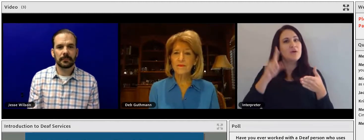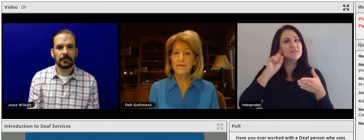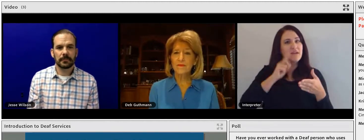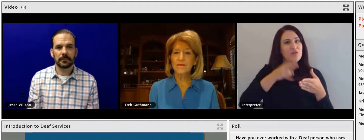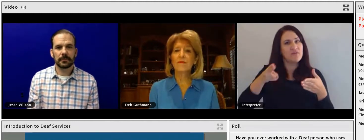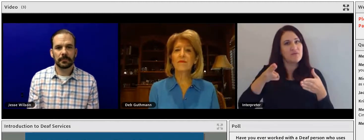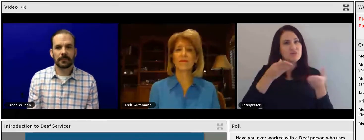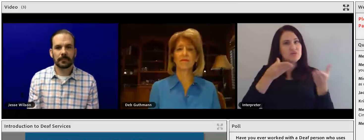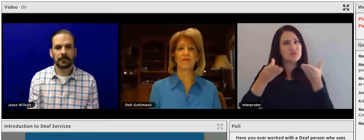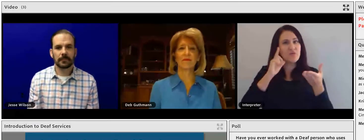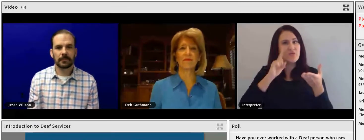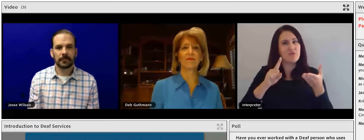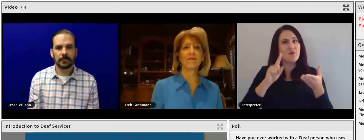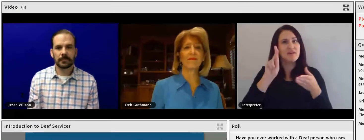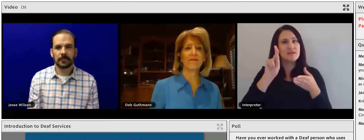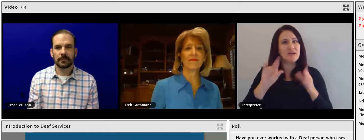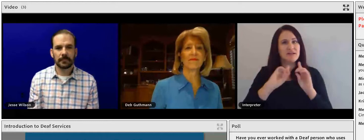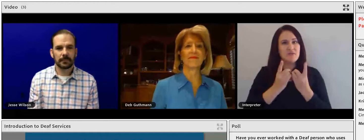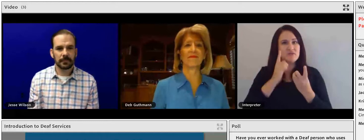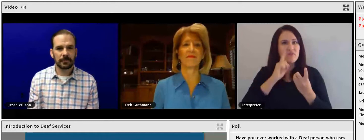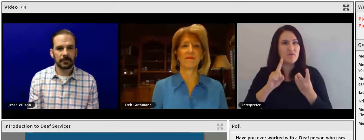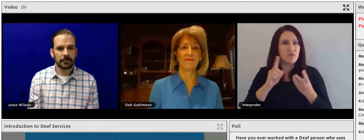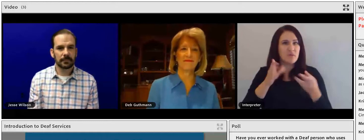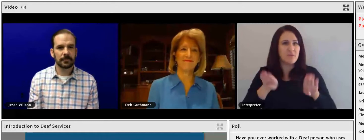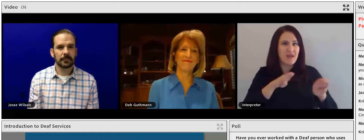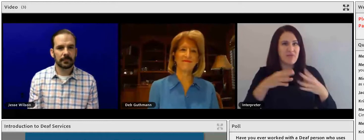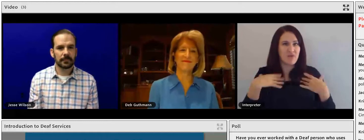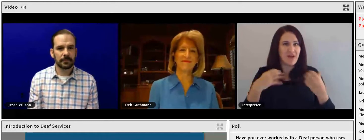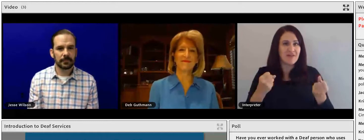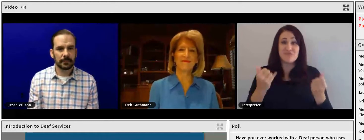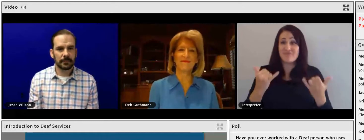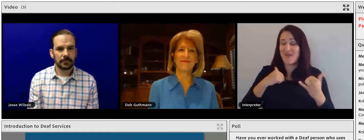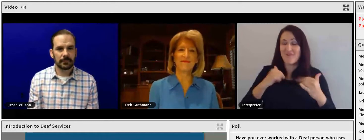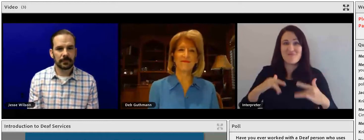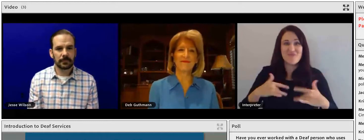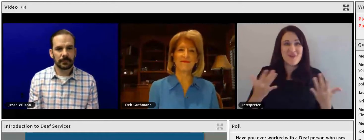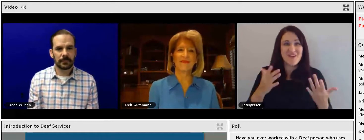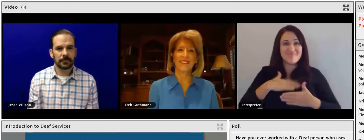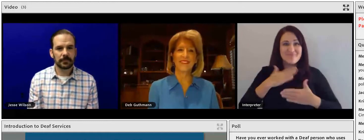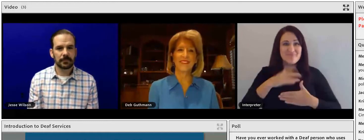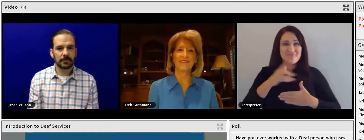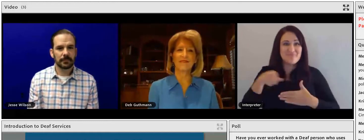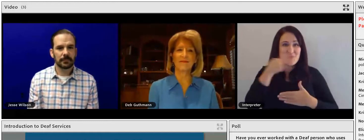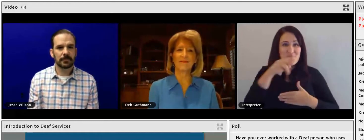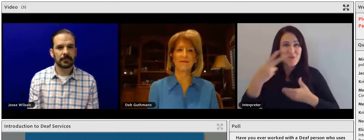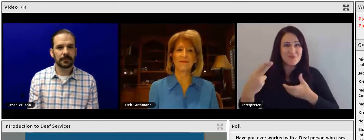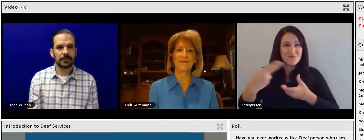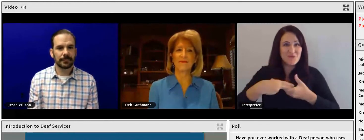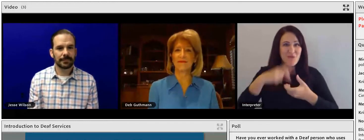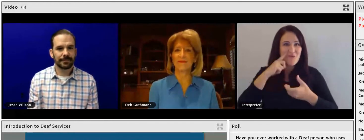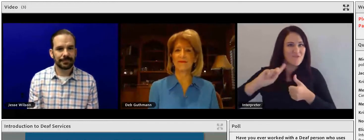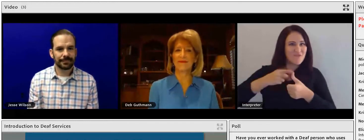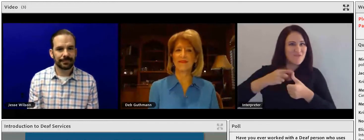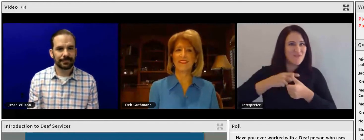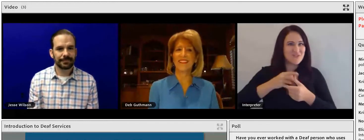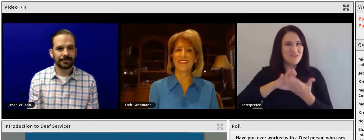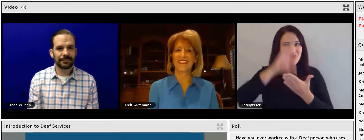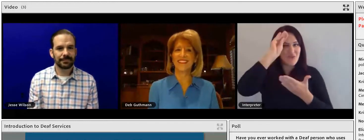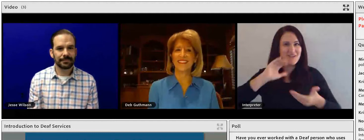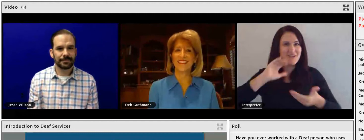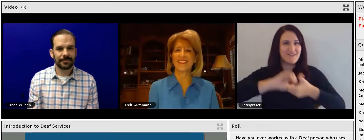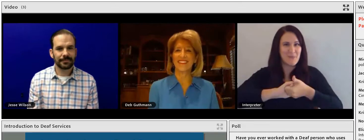Kentucky Division for Behavioral Health, and I am thrilled that you have joined us for our very first Learning Collaborative